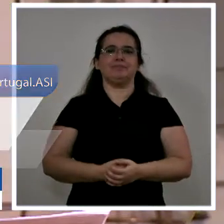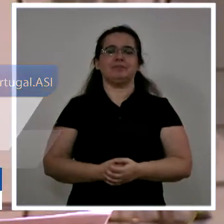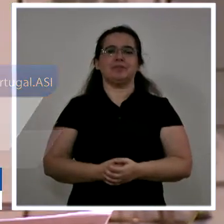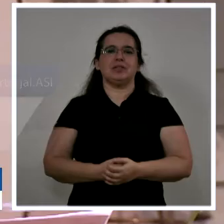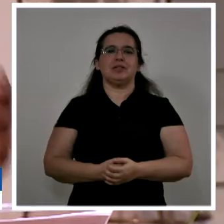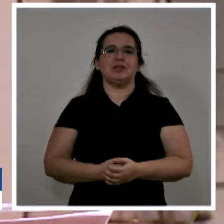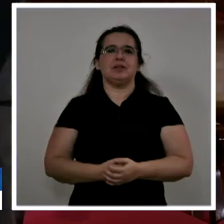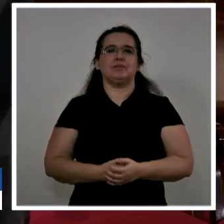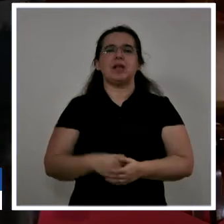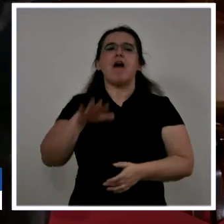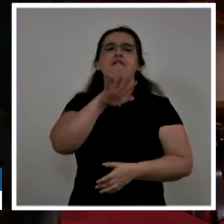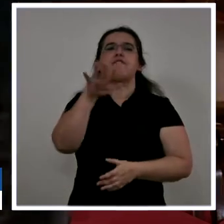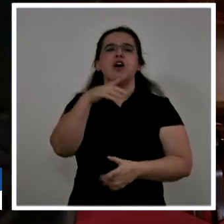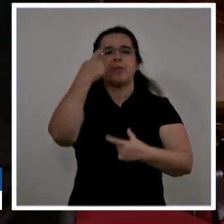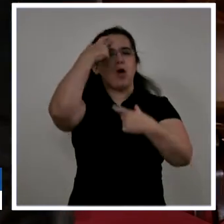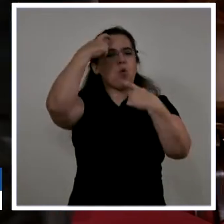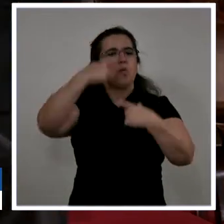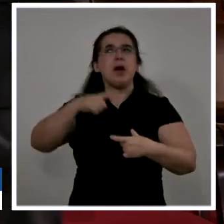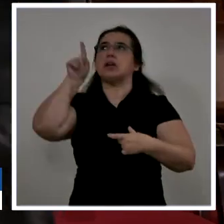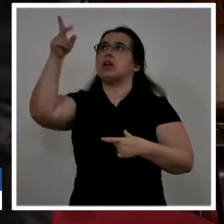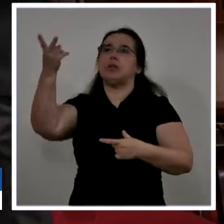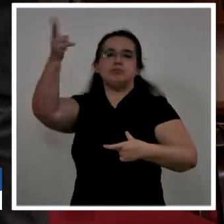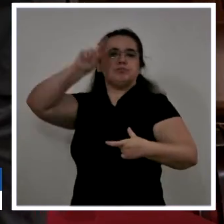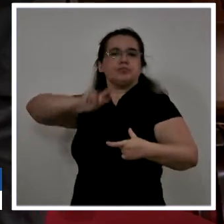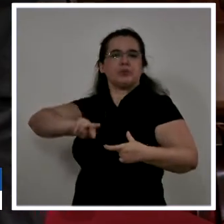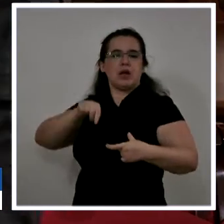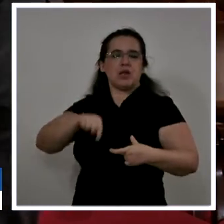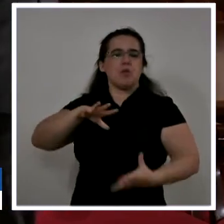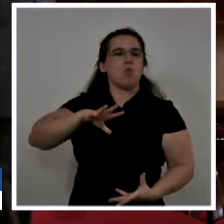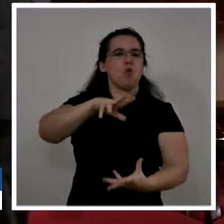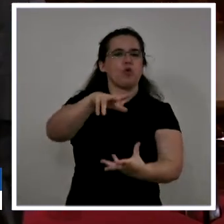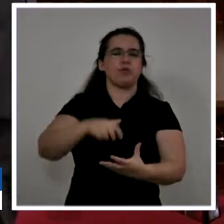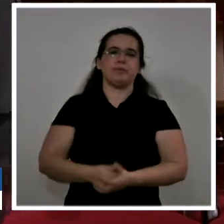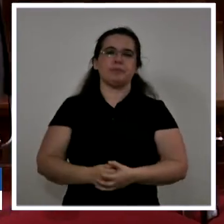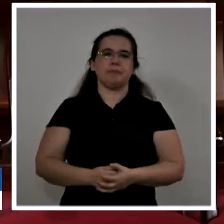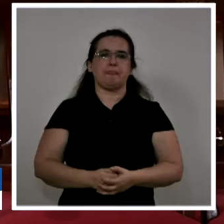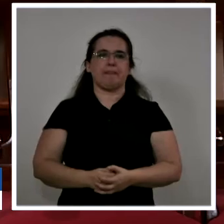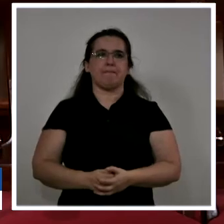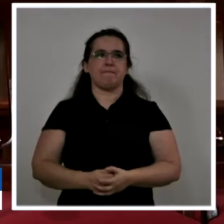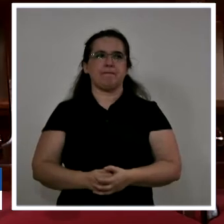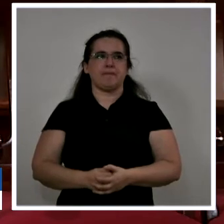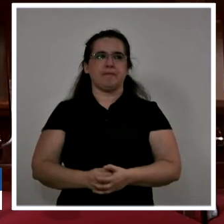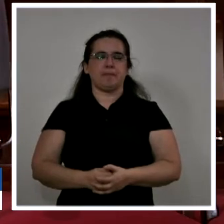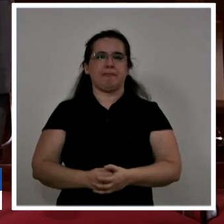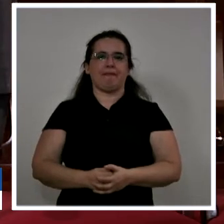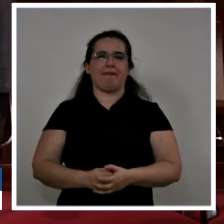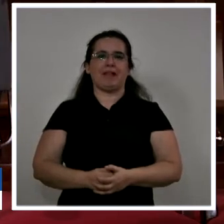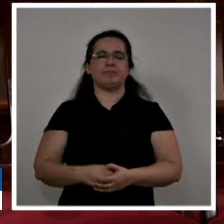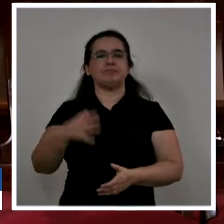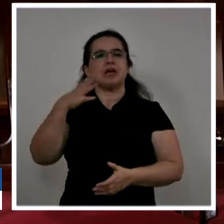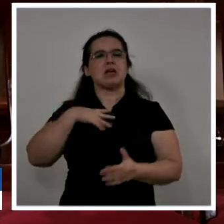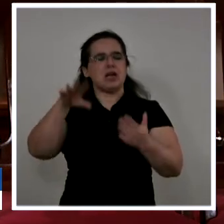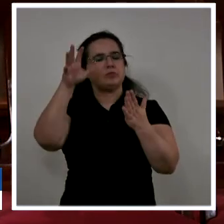took. E a forma humana que ele assumiu. And I want to read to you a quote from a youth instructor. Eu quero